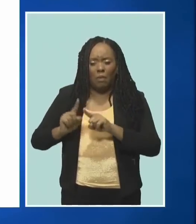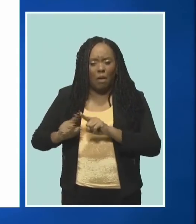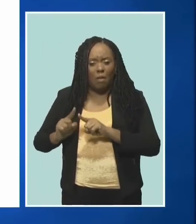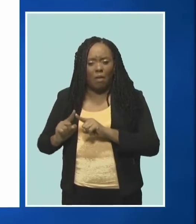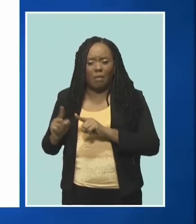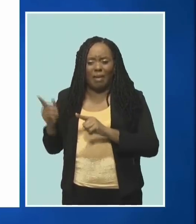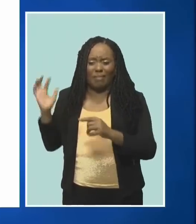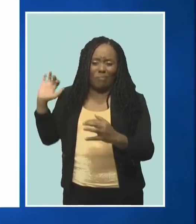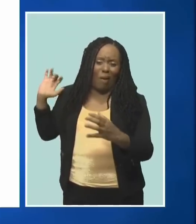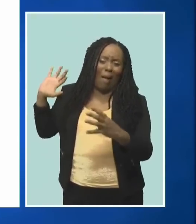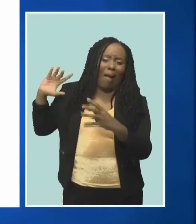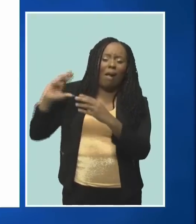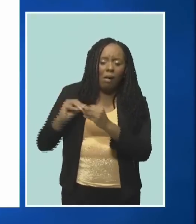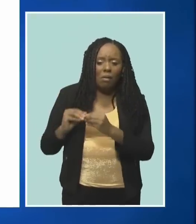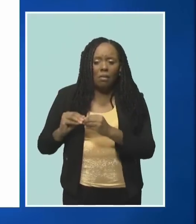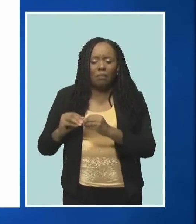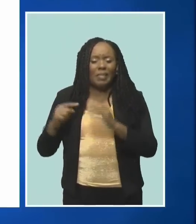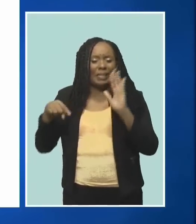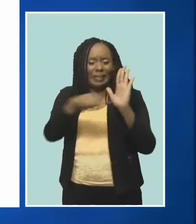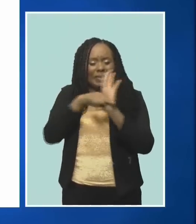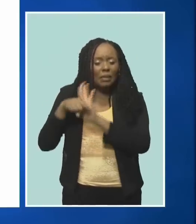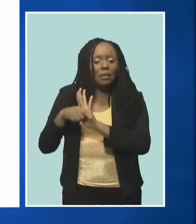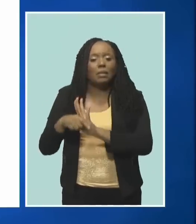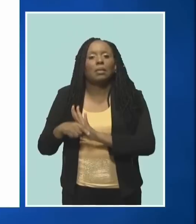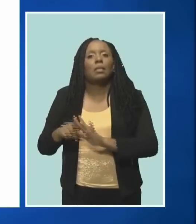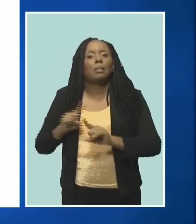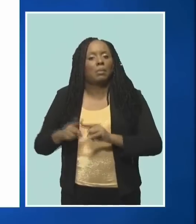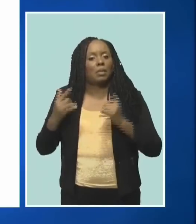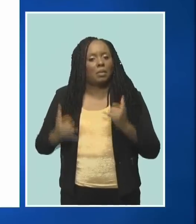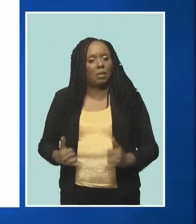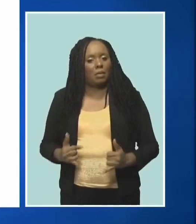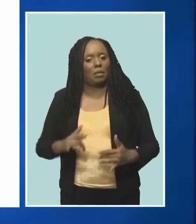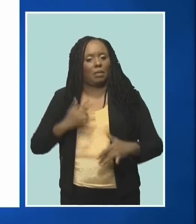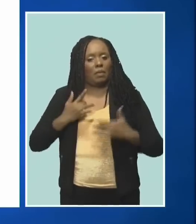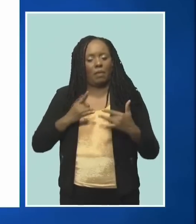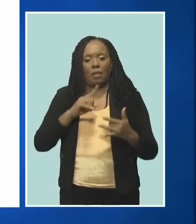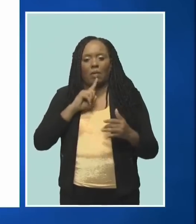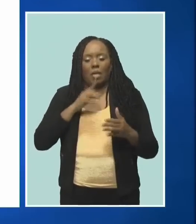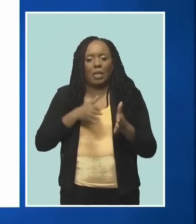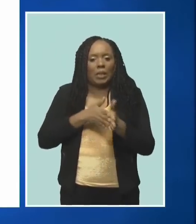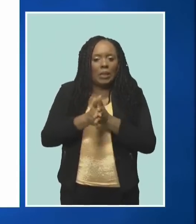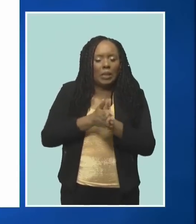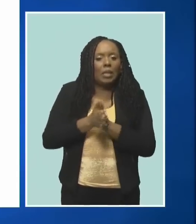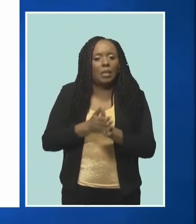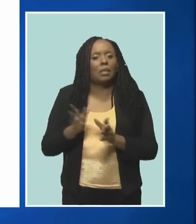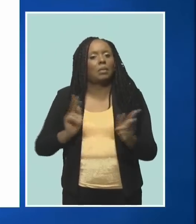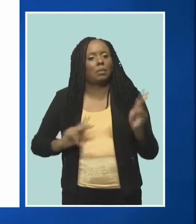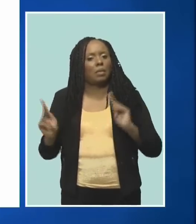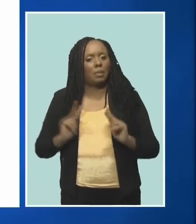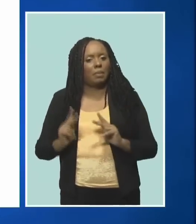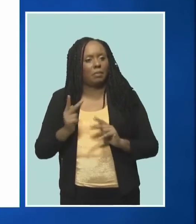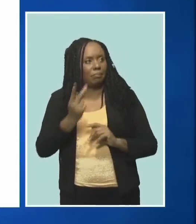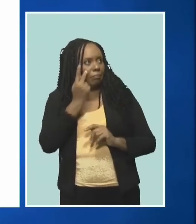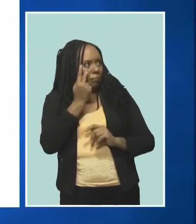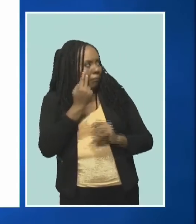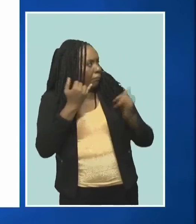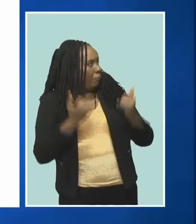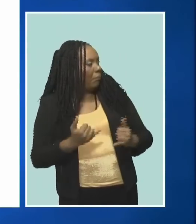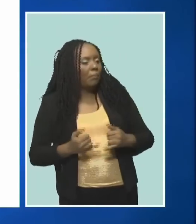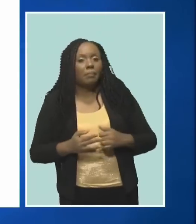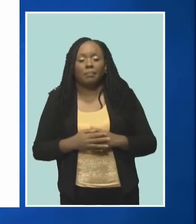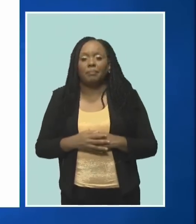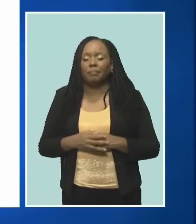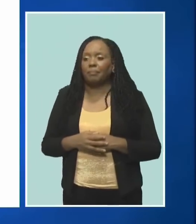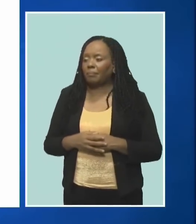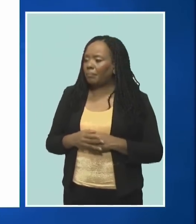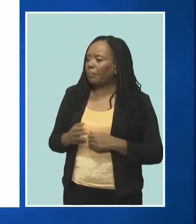think that is essentially what is giving some energy to the campaign, and that's what people are seeing now in the 24 hours. She still